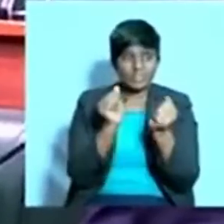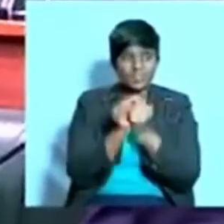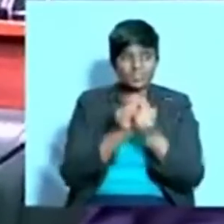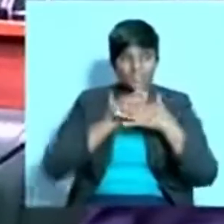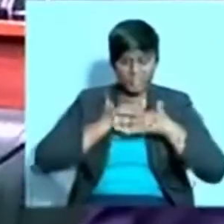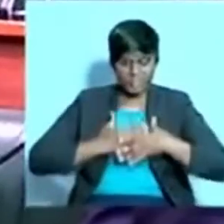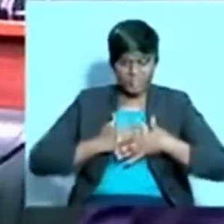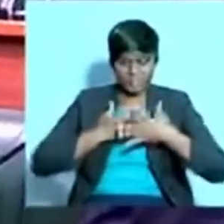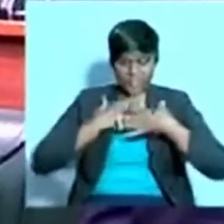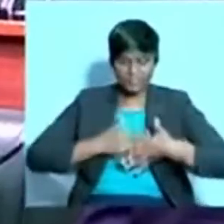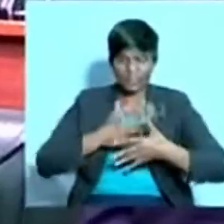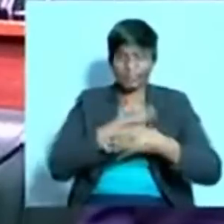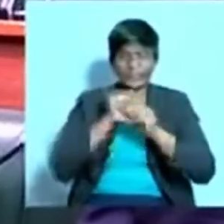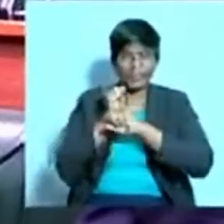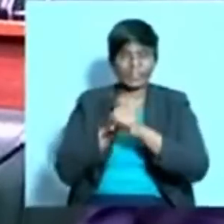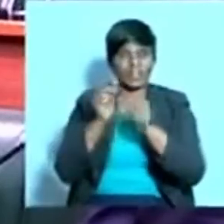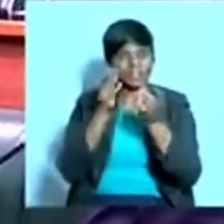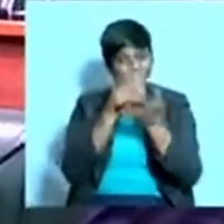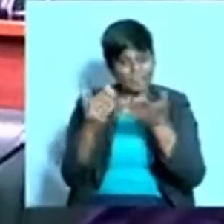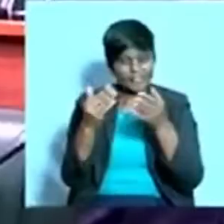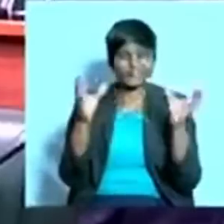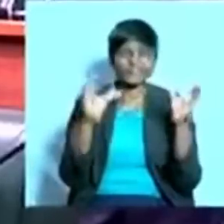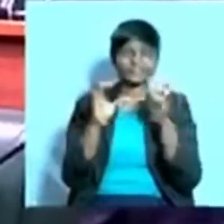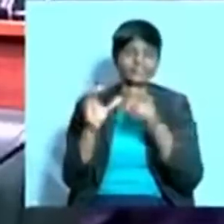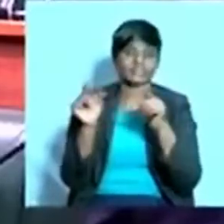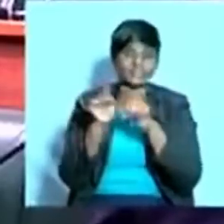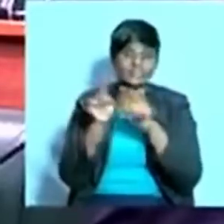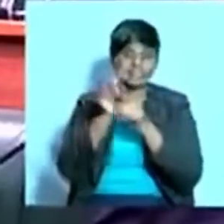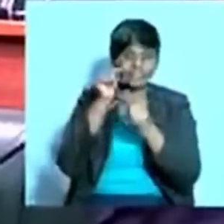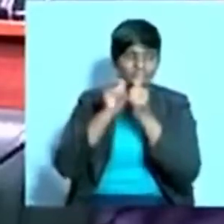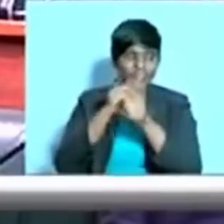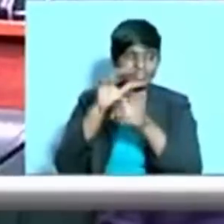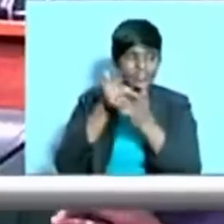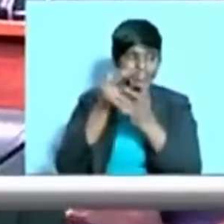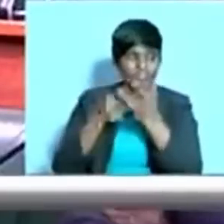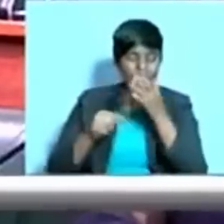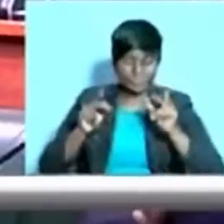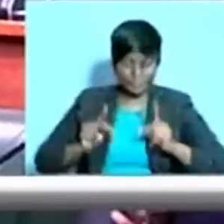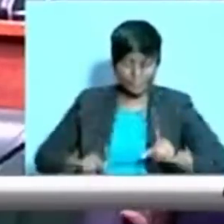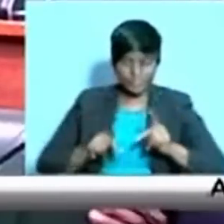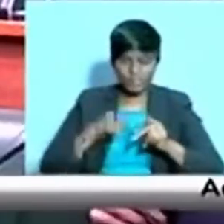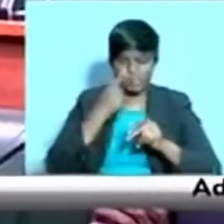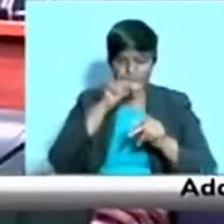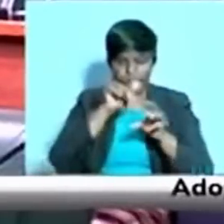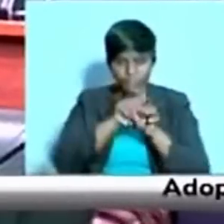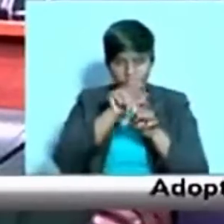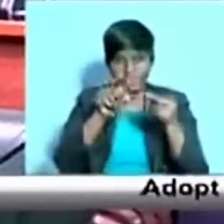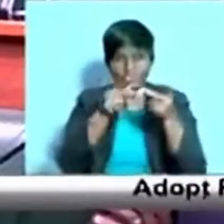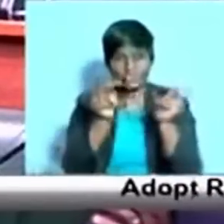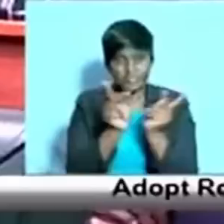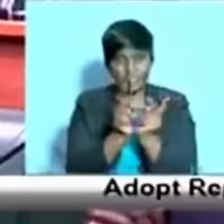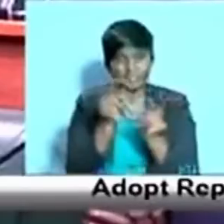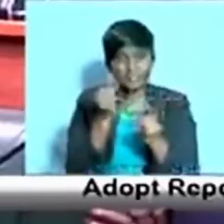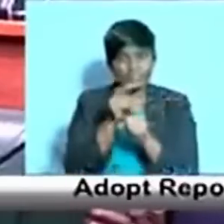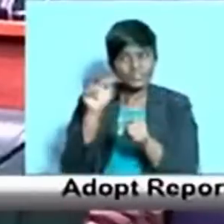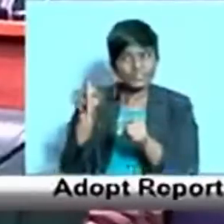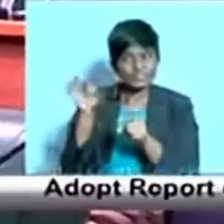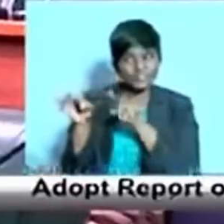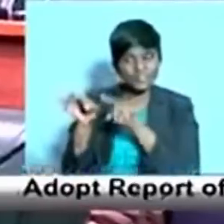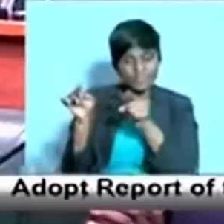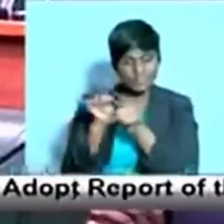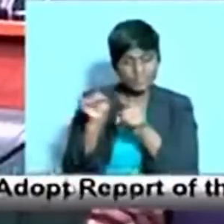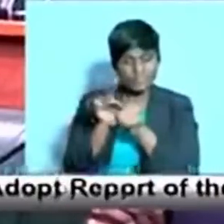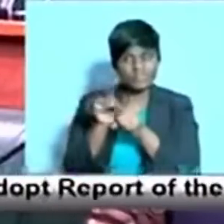and security something committee. And because the person who was occupying that position came from PF and